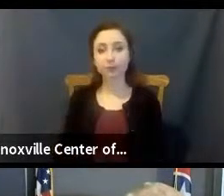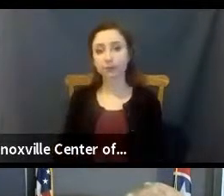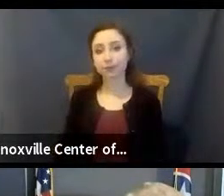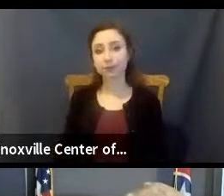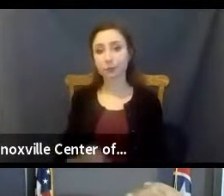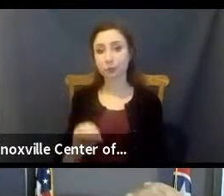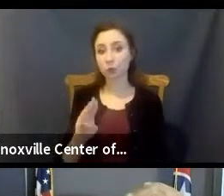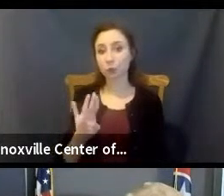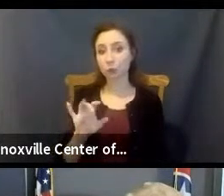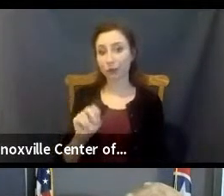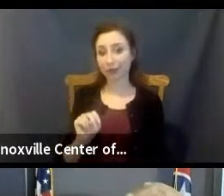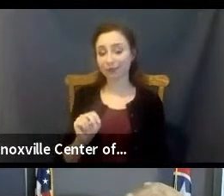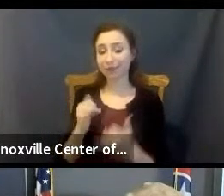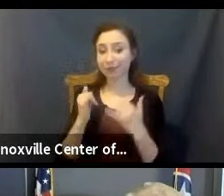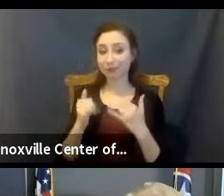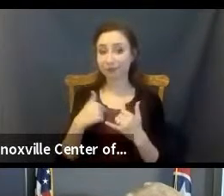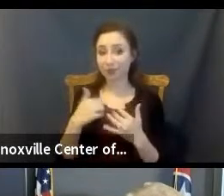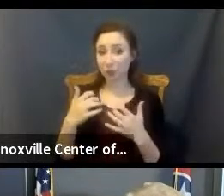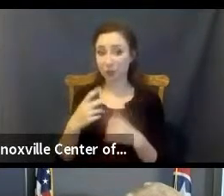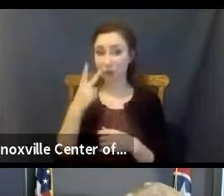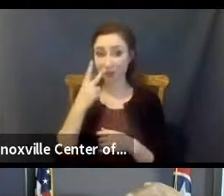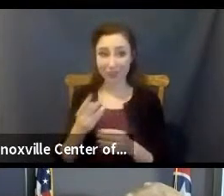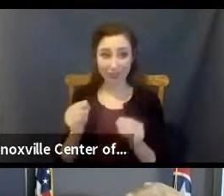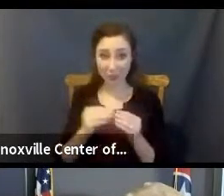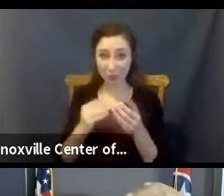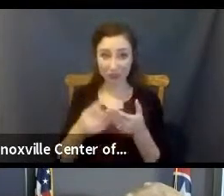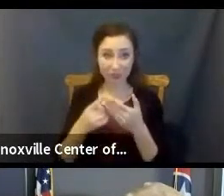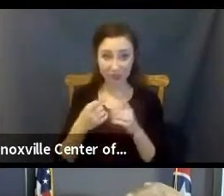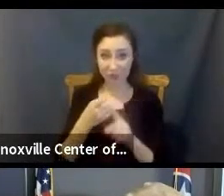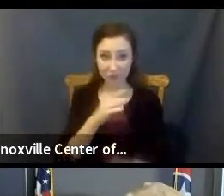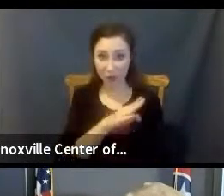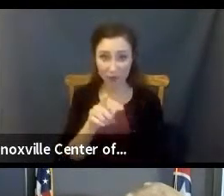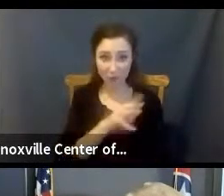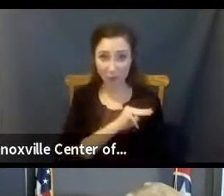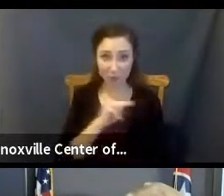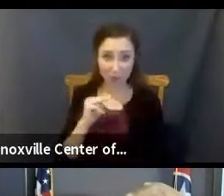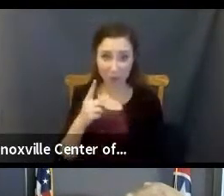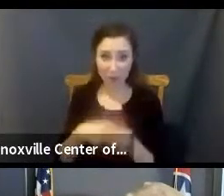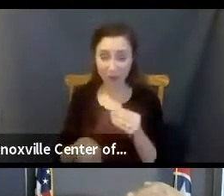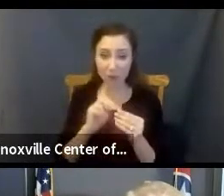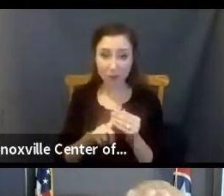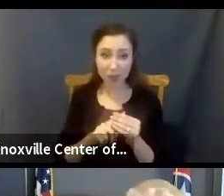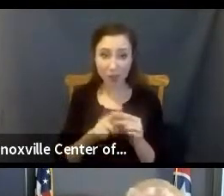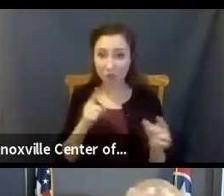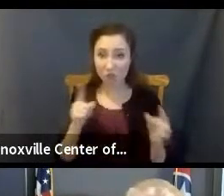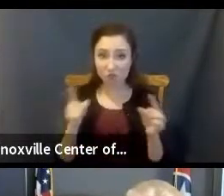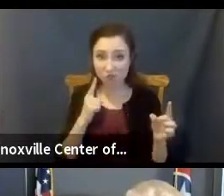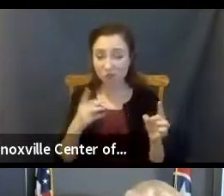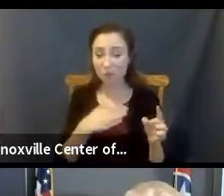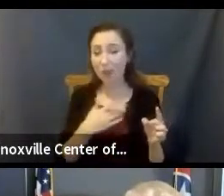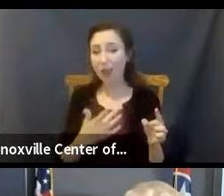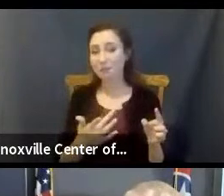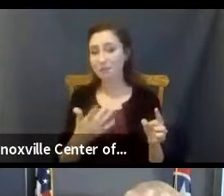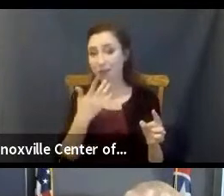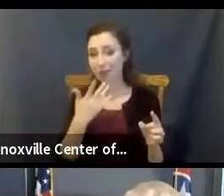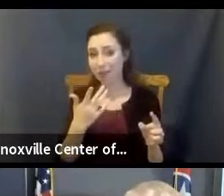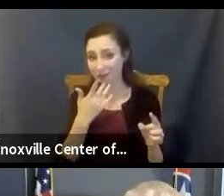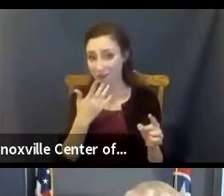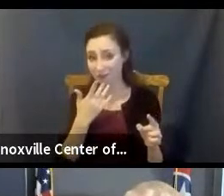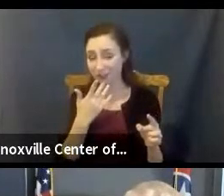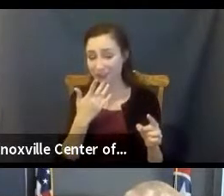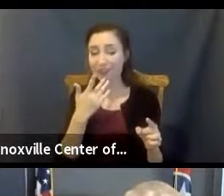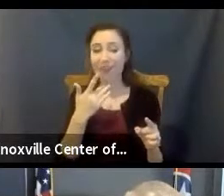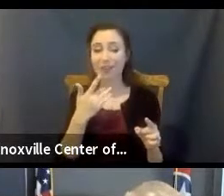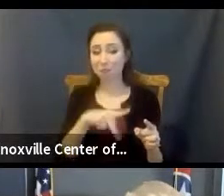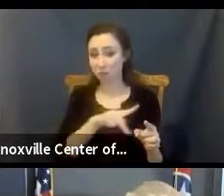At this point, I would like to see if there's any further discussion from members, one way or the other. My personal preference is to keep it at 10